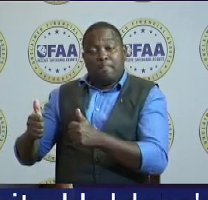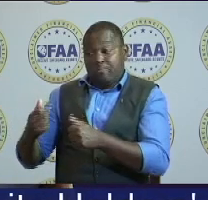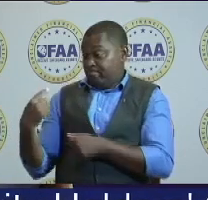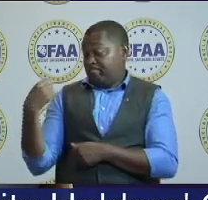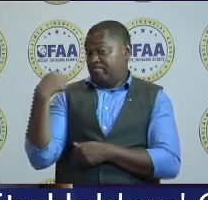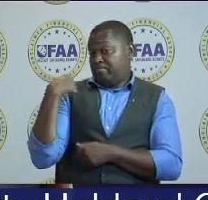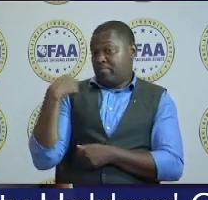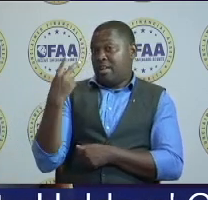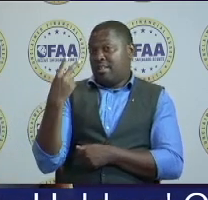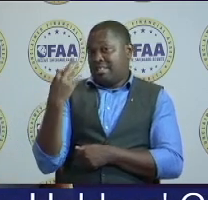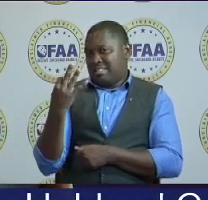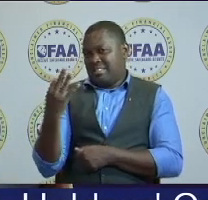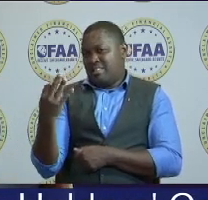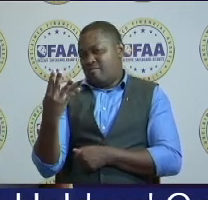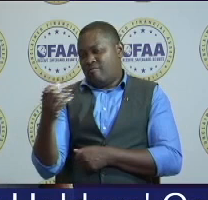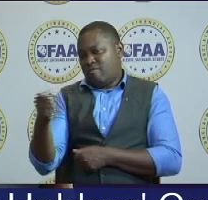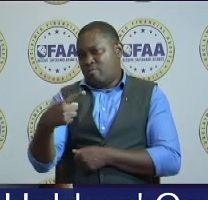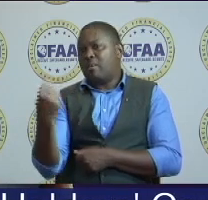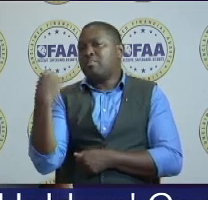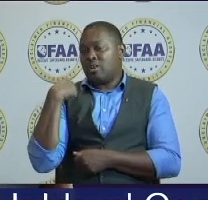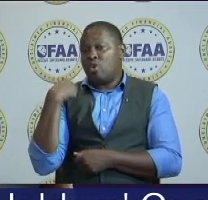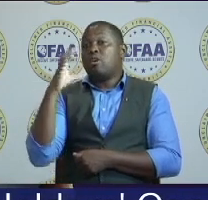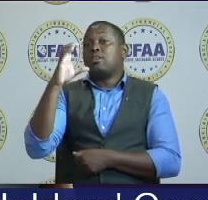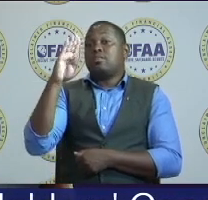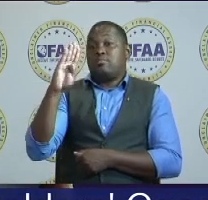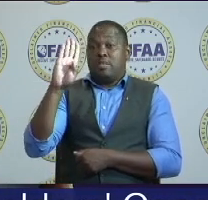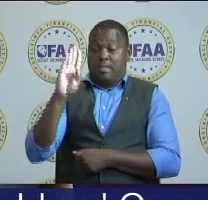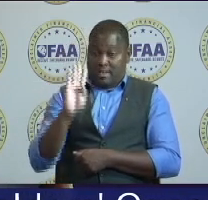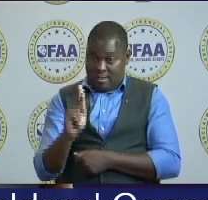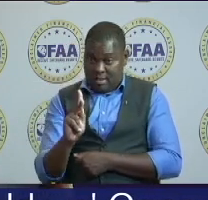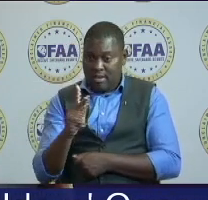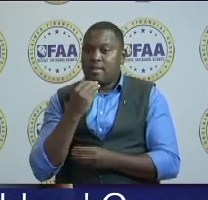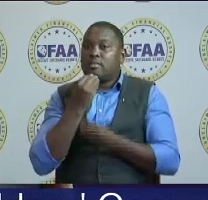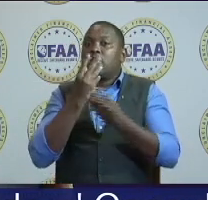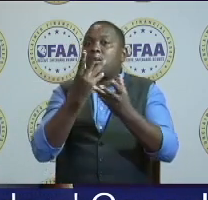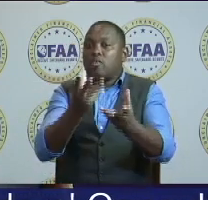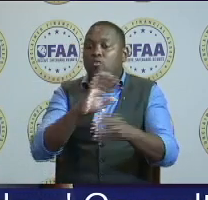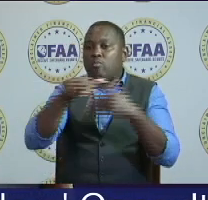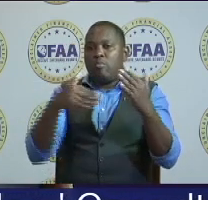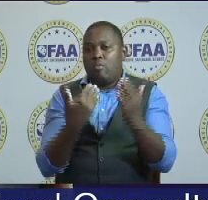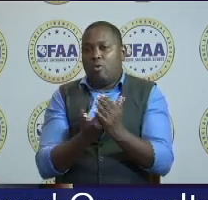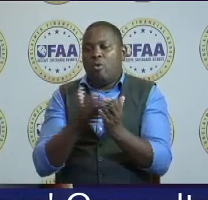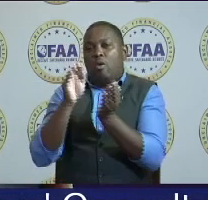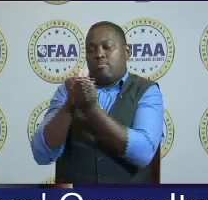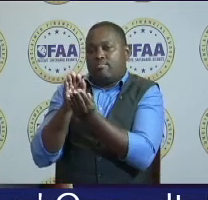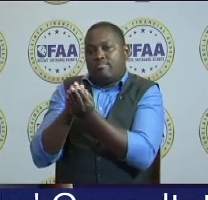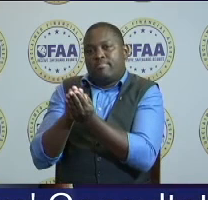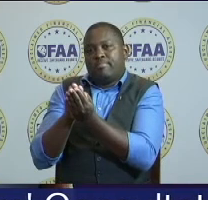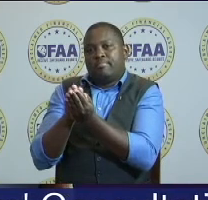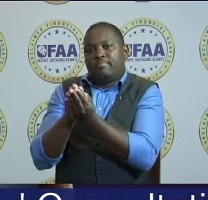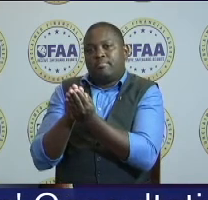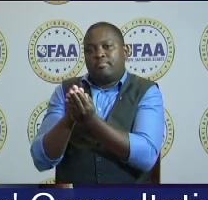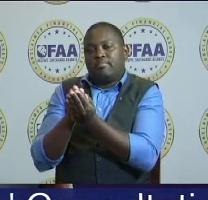ago, Central Bank of Kenya issued a directive to all commercial banks that